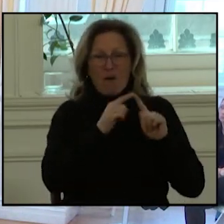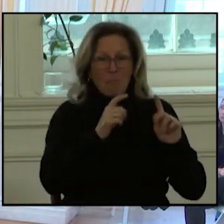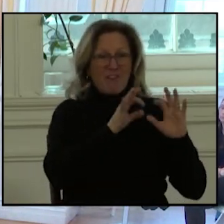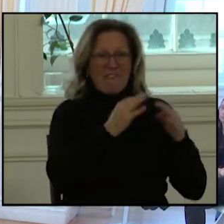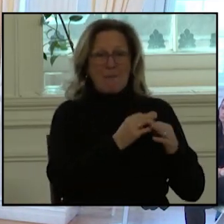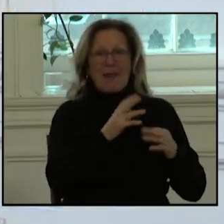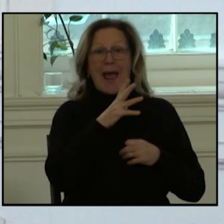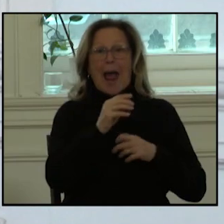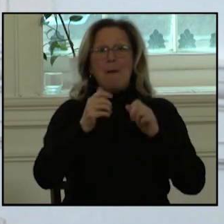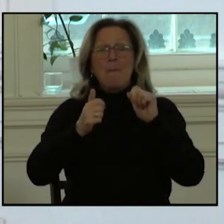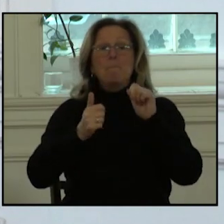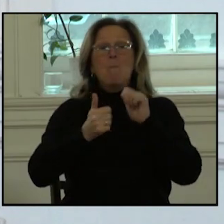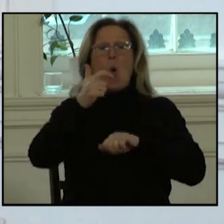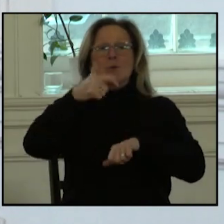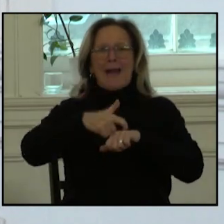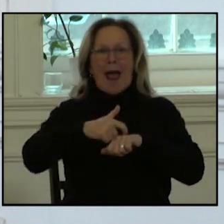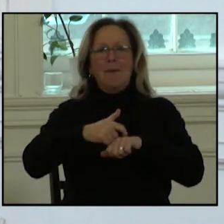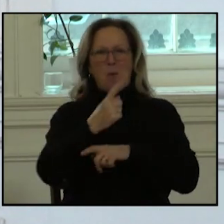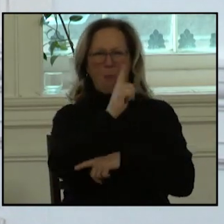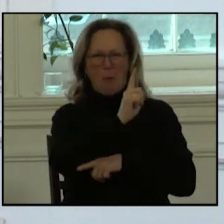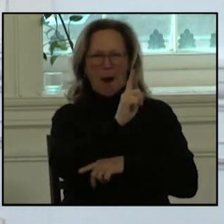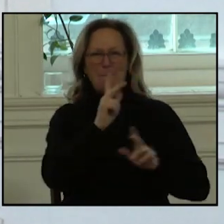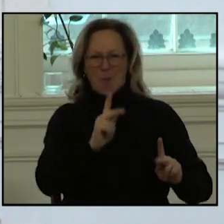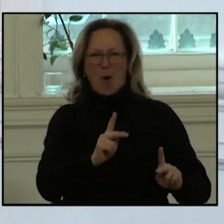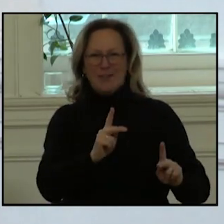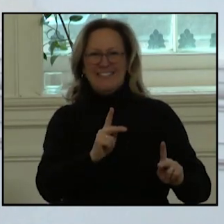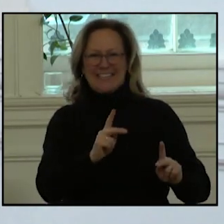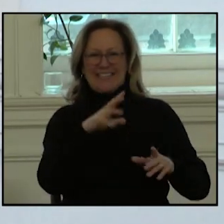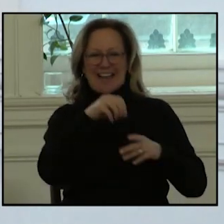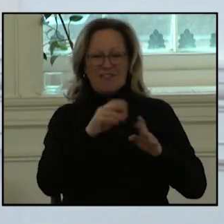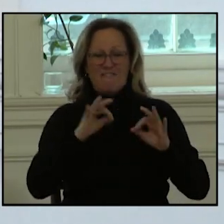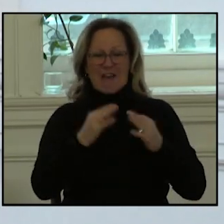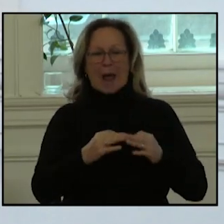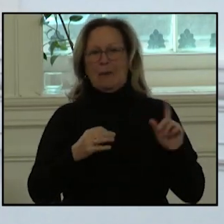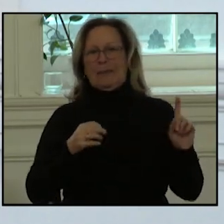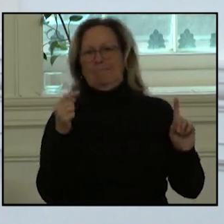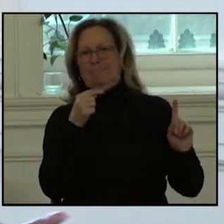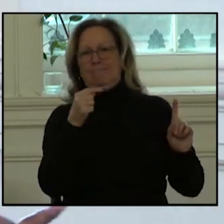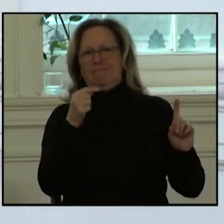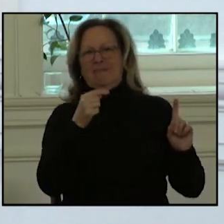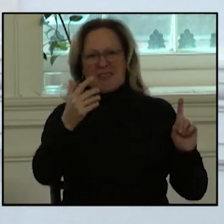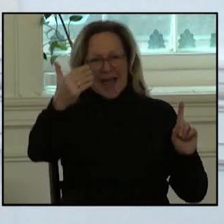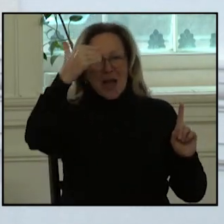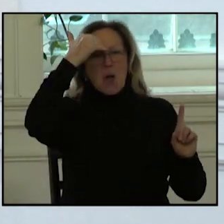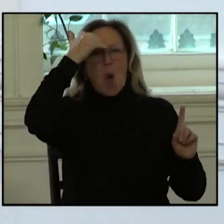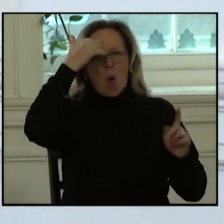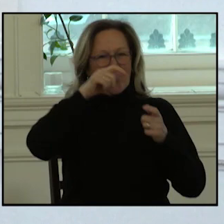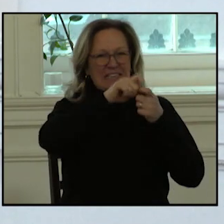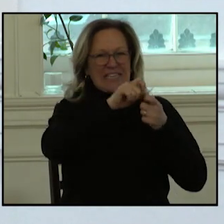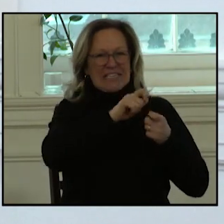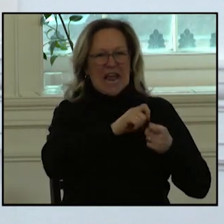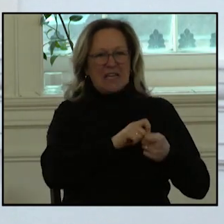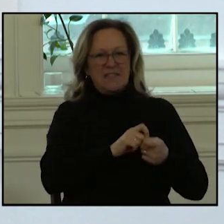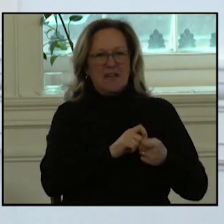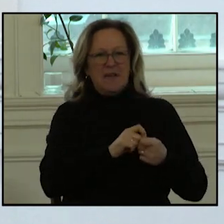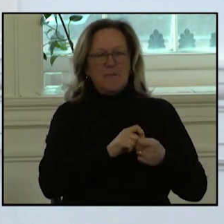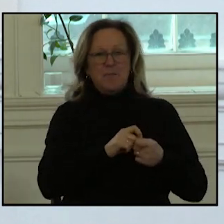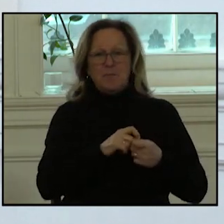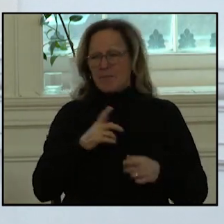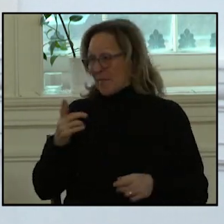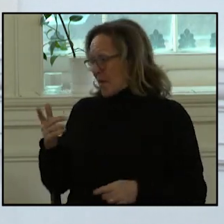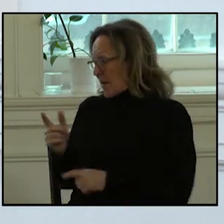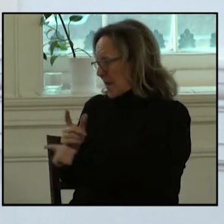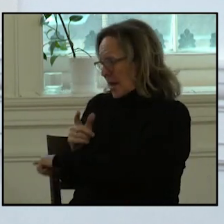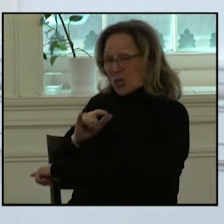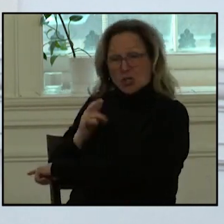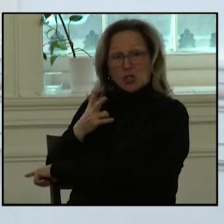in the family that's doing all of the research, that's keeping, talk to that person, start there. All right, Ms. Mills. Well, you just said the same thing I was gonna say,